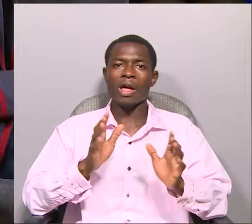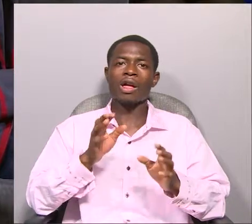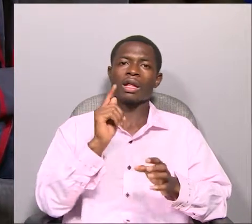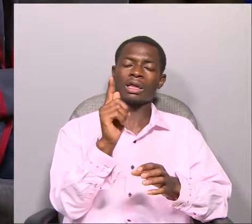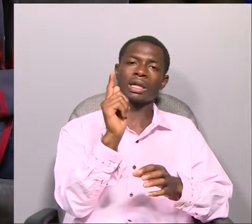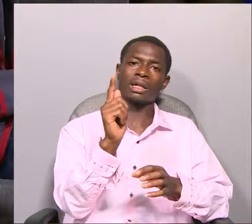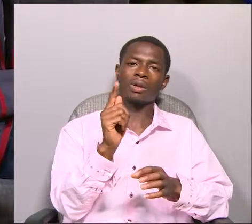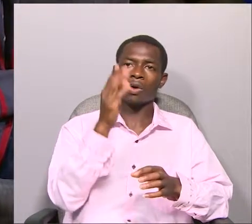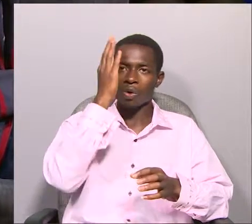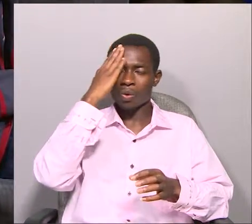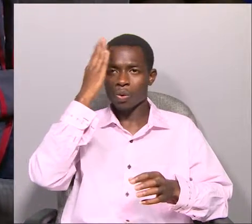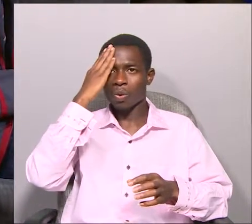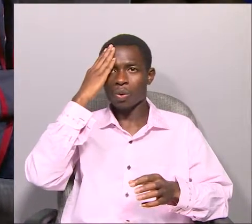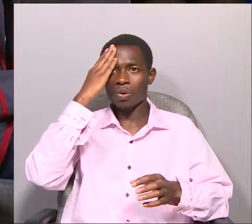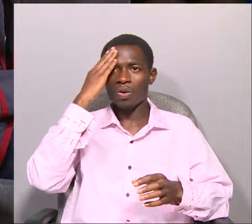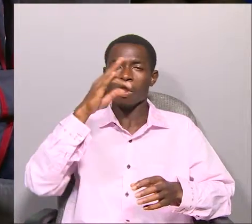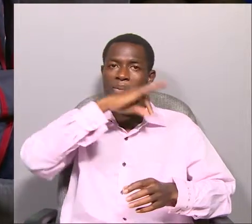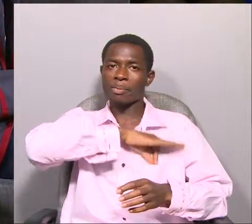Because it was meant to be a revolving fund